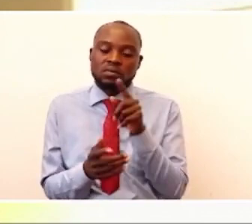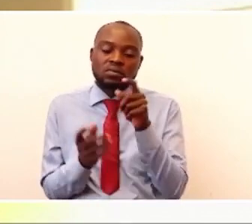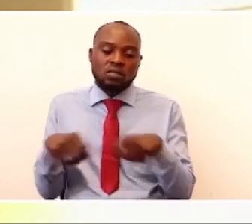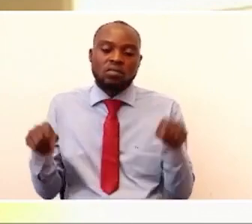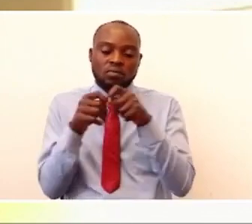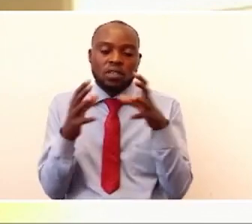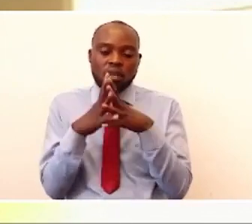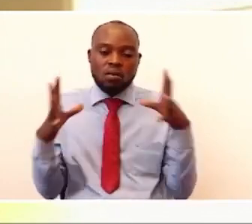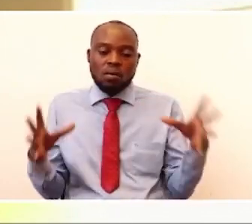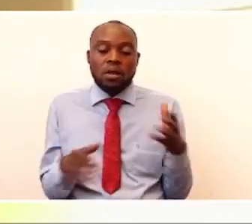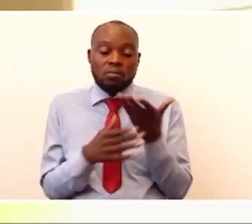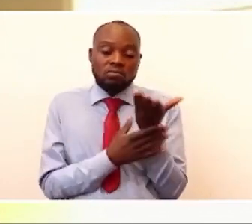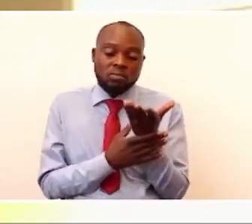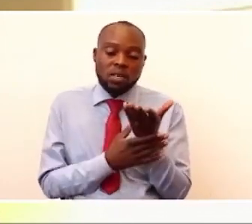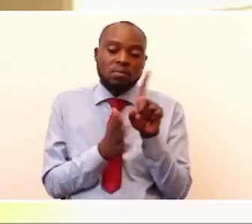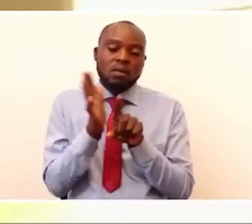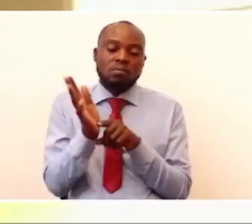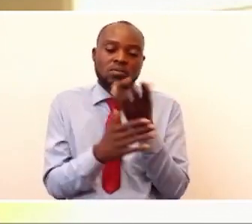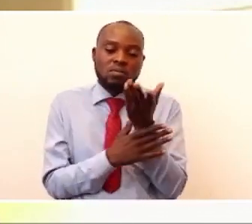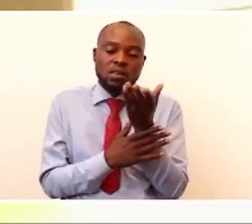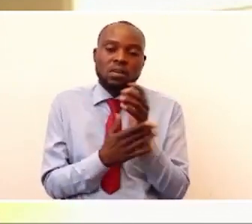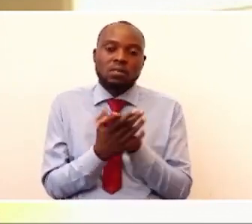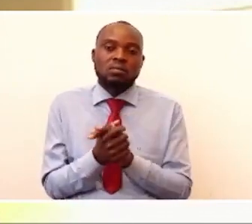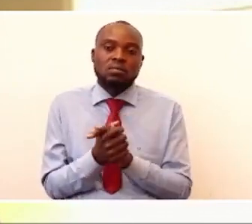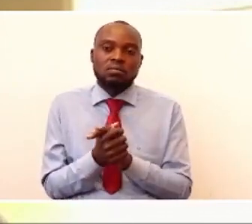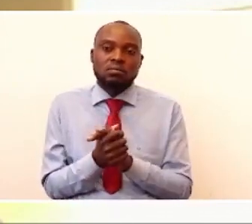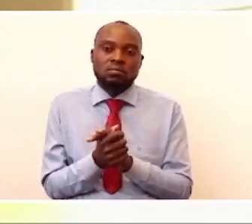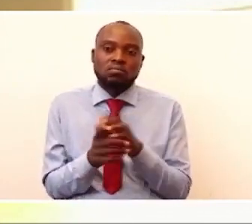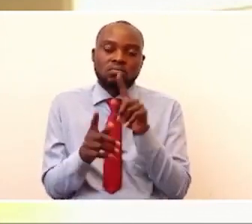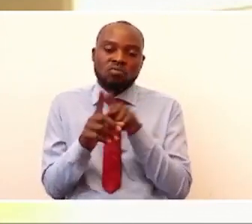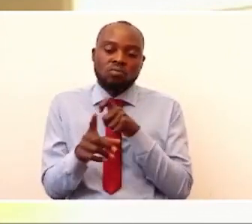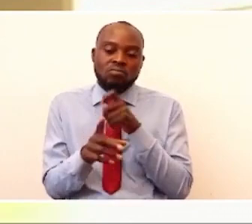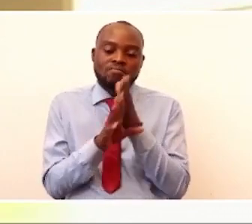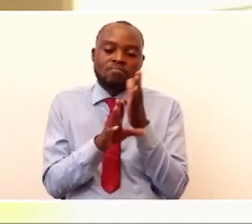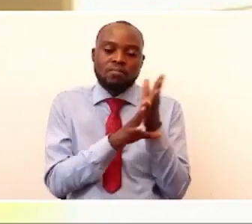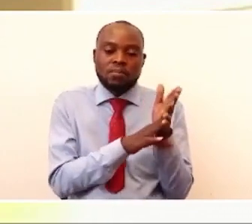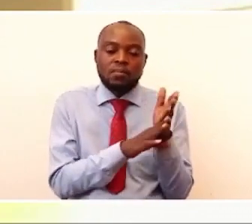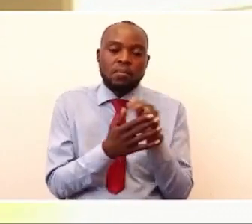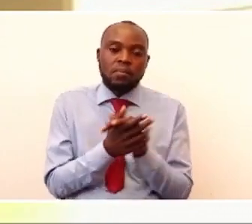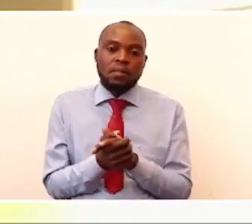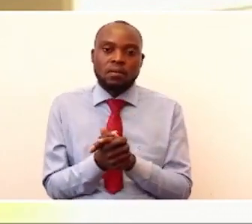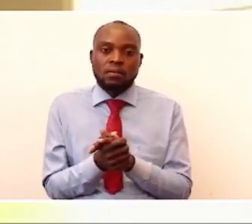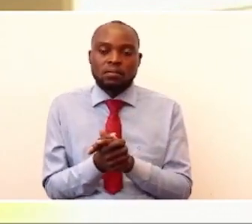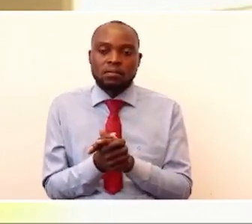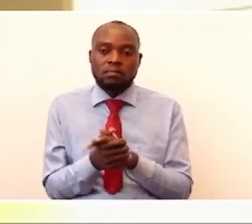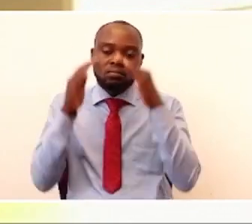important that there is some regulation on very volatile assets, as there are on